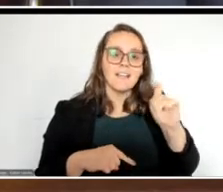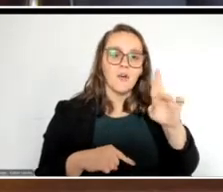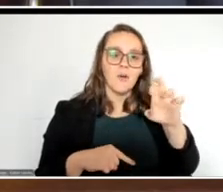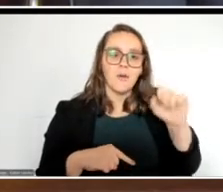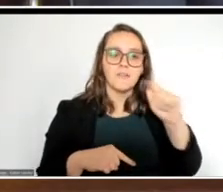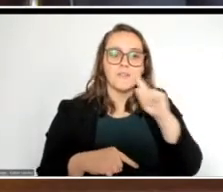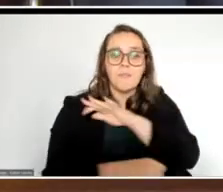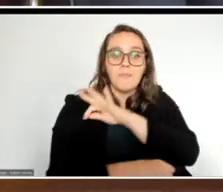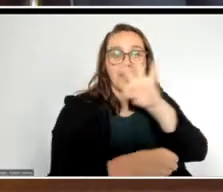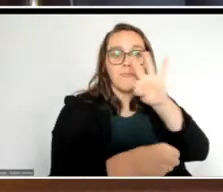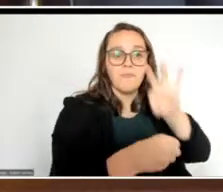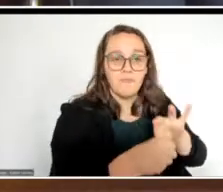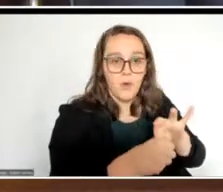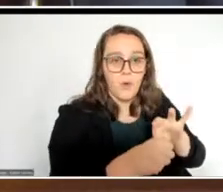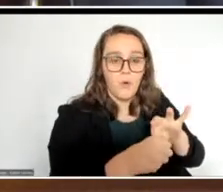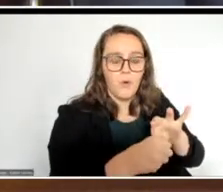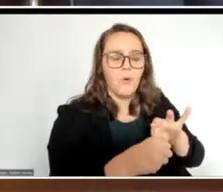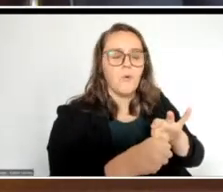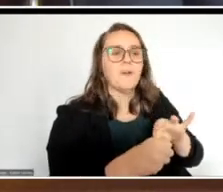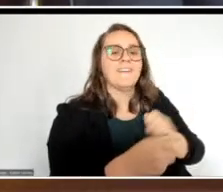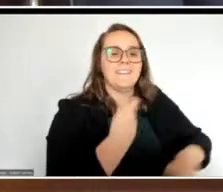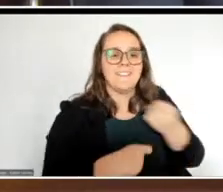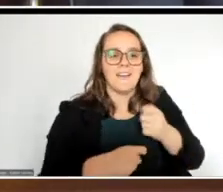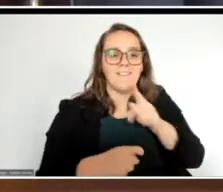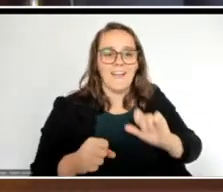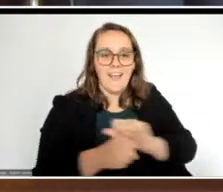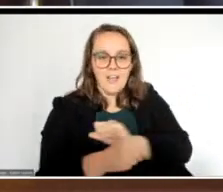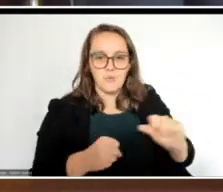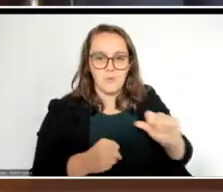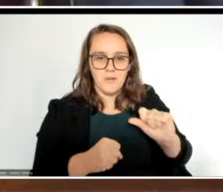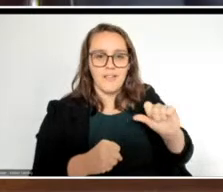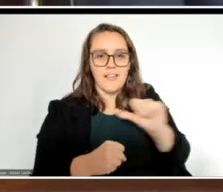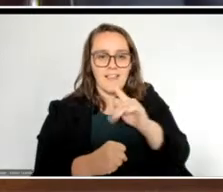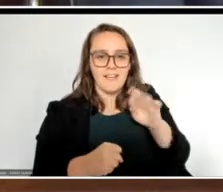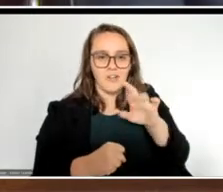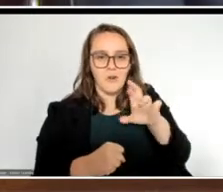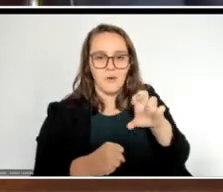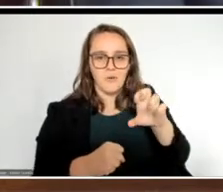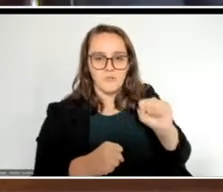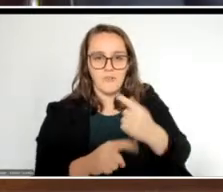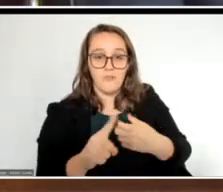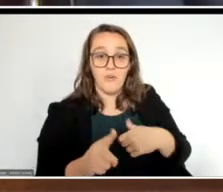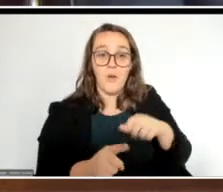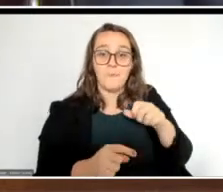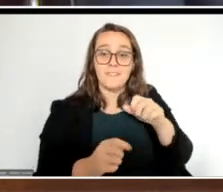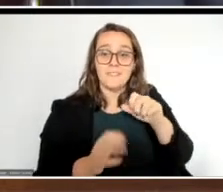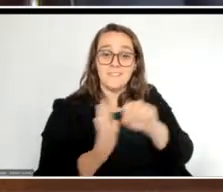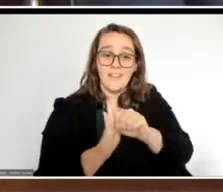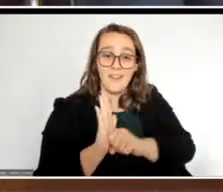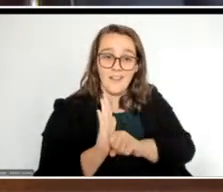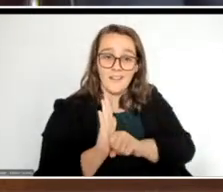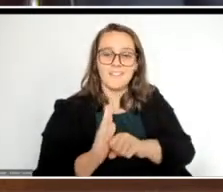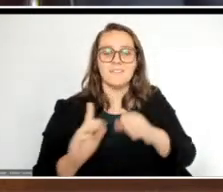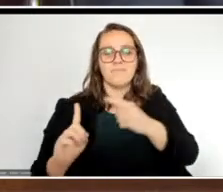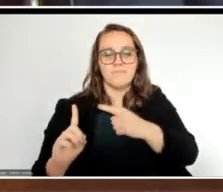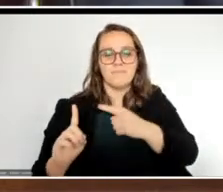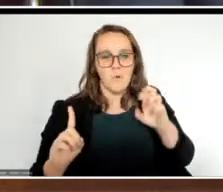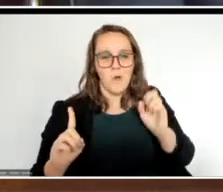lost. This was something done not only with the president's knowledge, but also with his direct